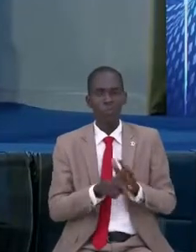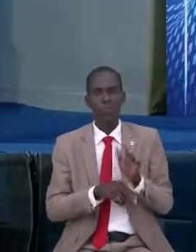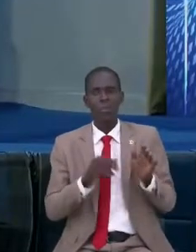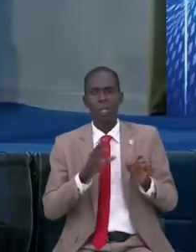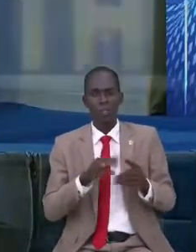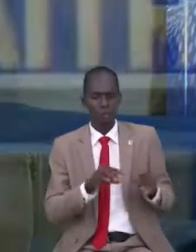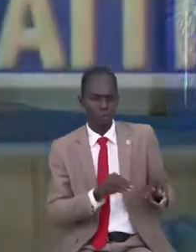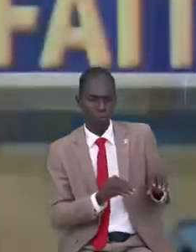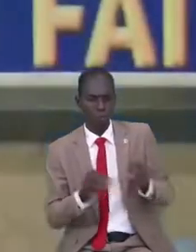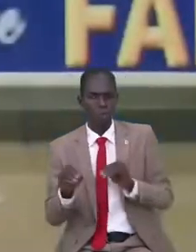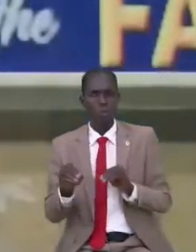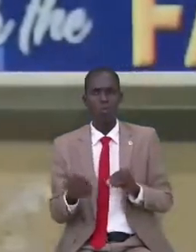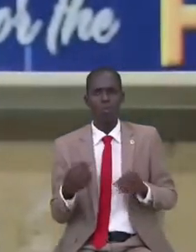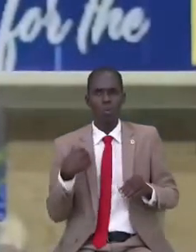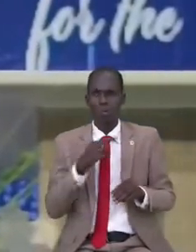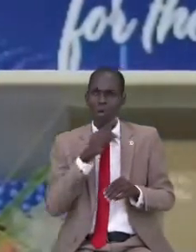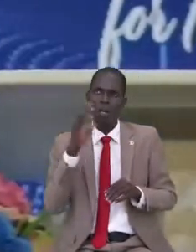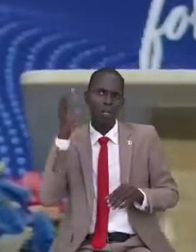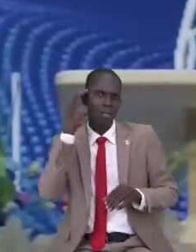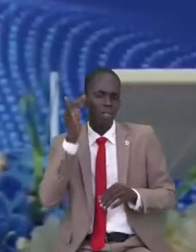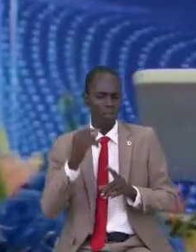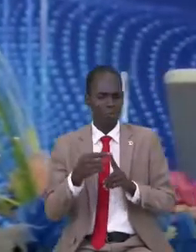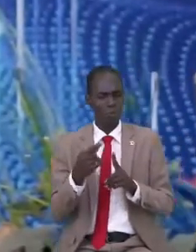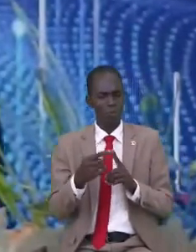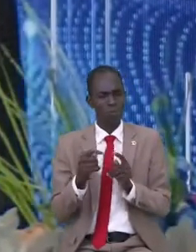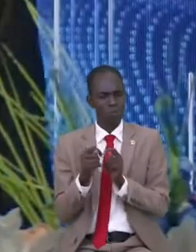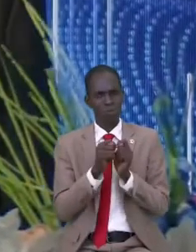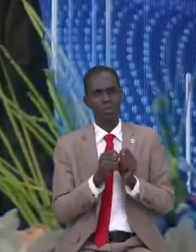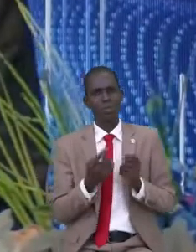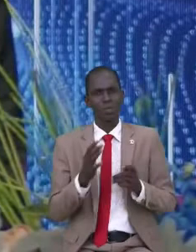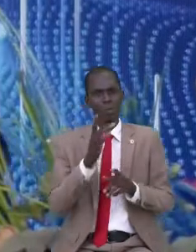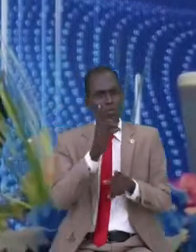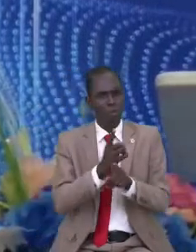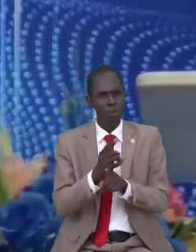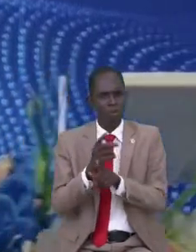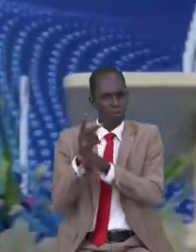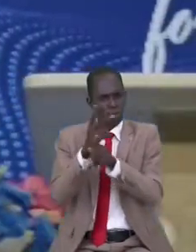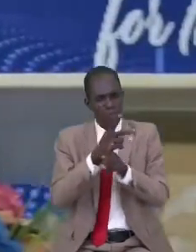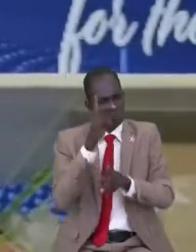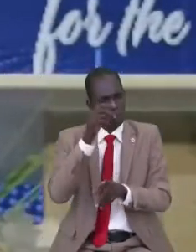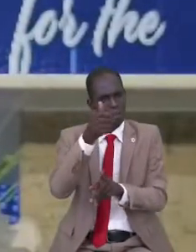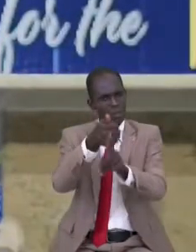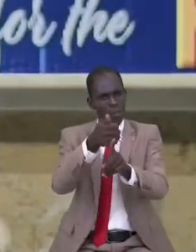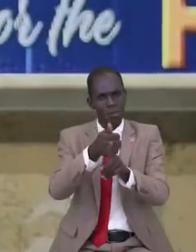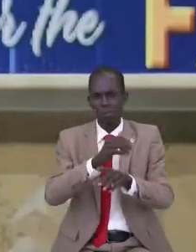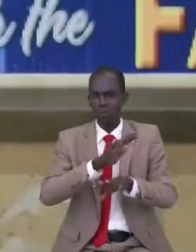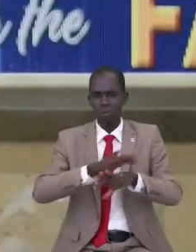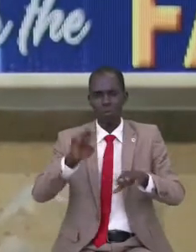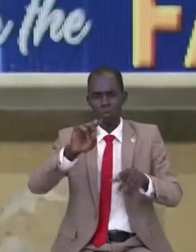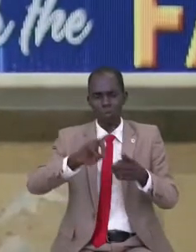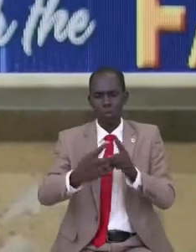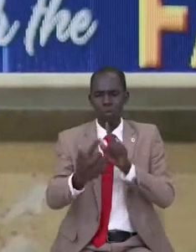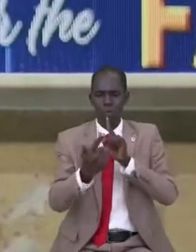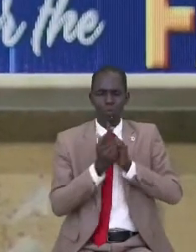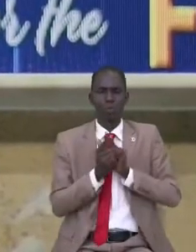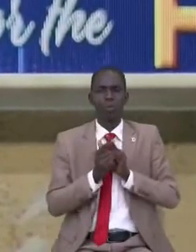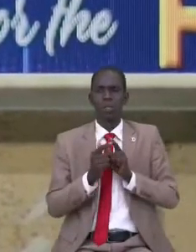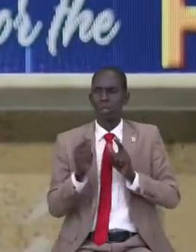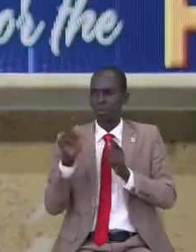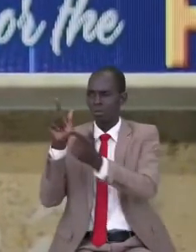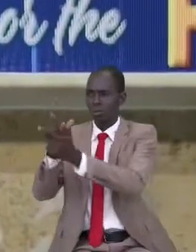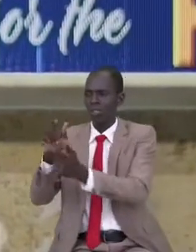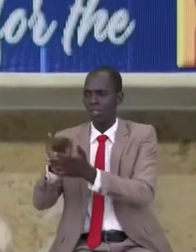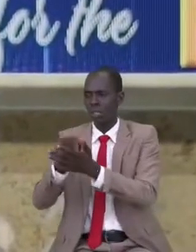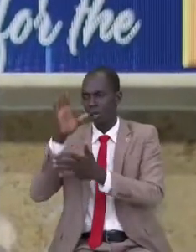with the understanding. We're hearing the word together. Watch over yourself. And you don't have to come after that brother, after